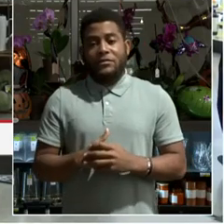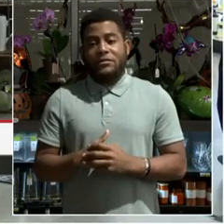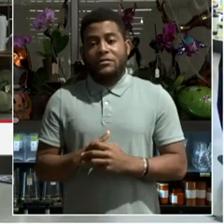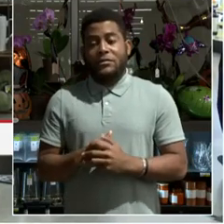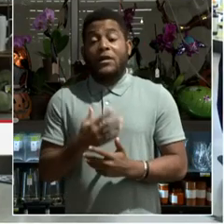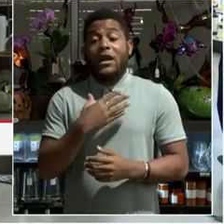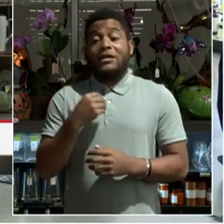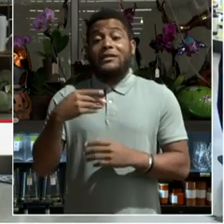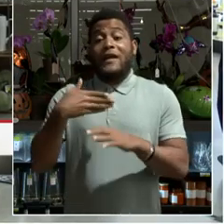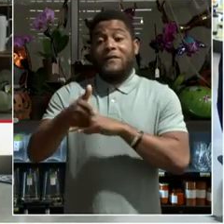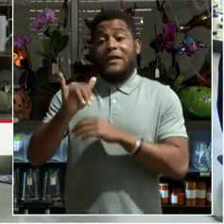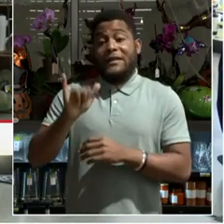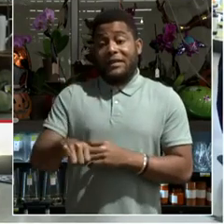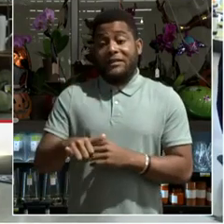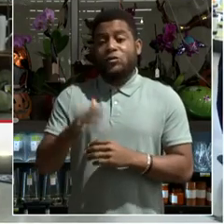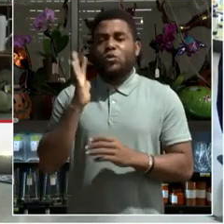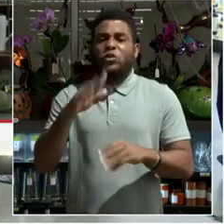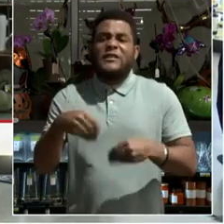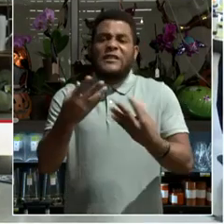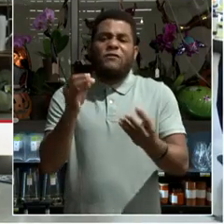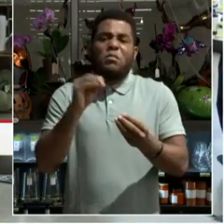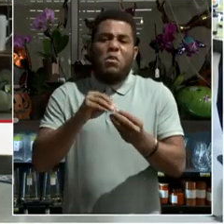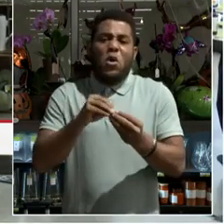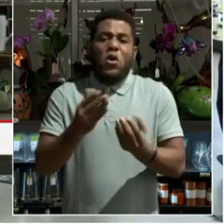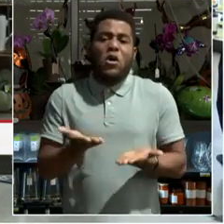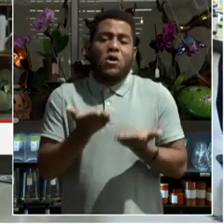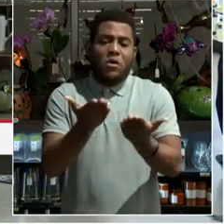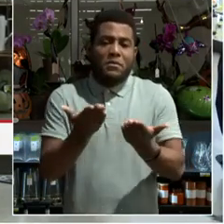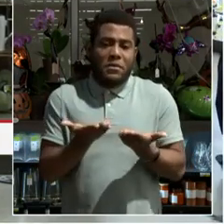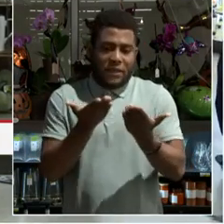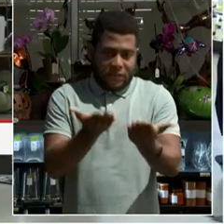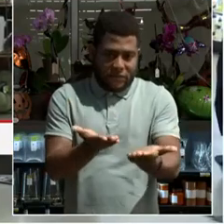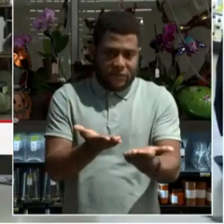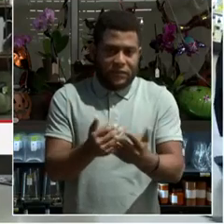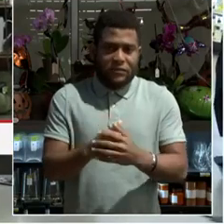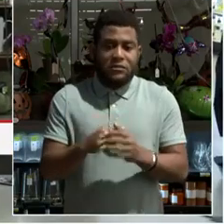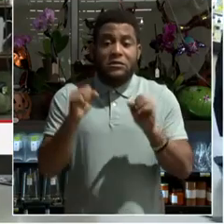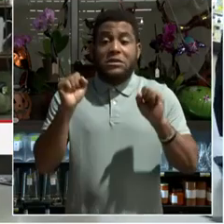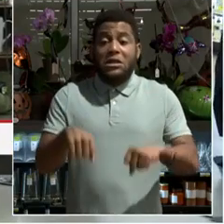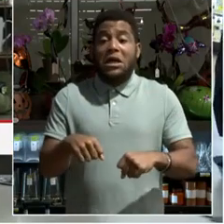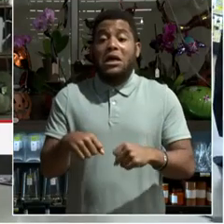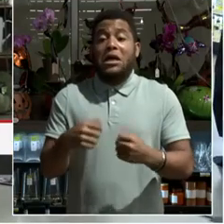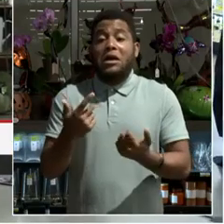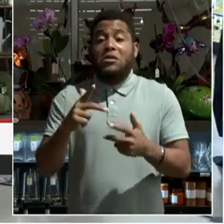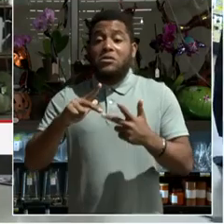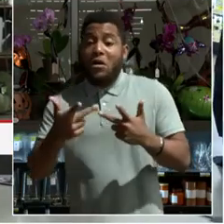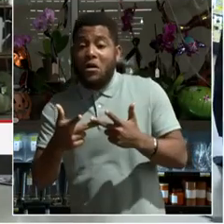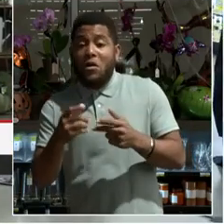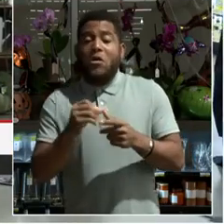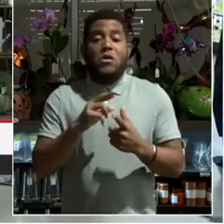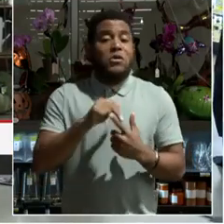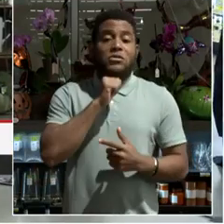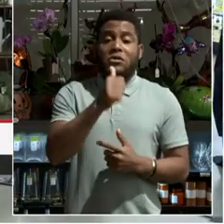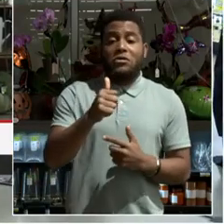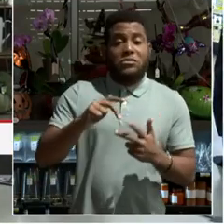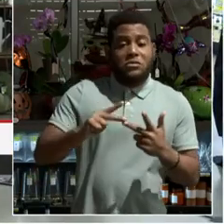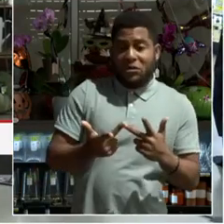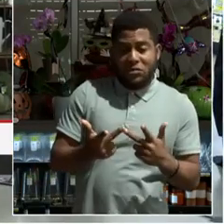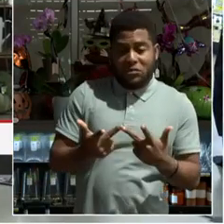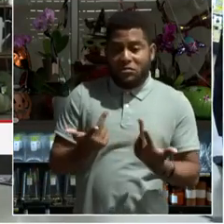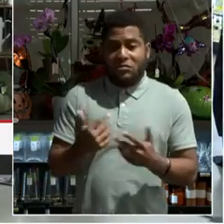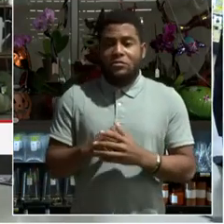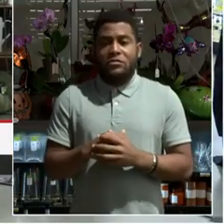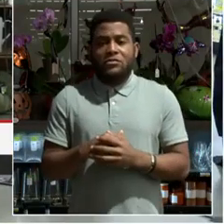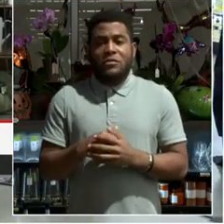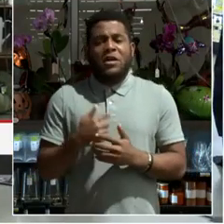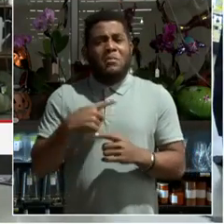additional recommendations made in one direction or the other for boosters for those vaccines. But I do want to make sure I emphasize that